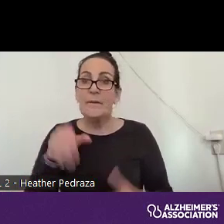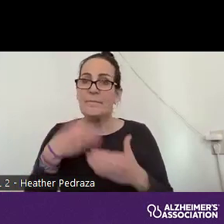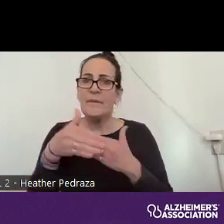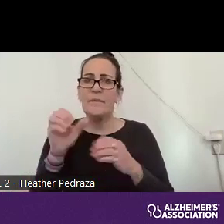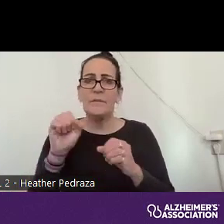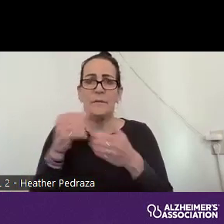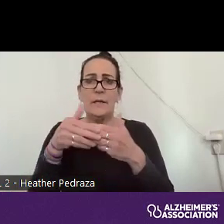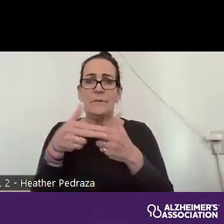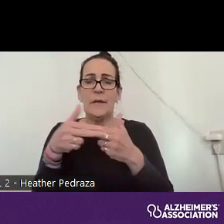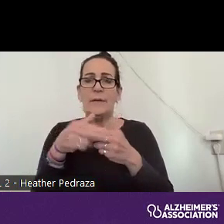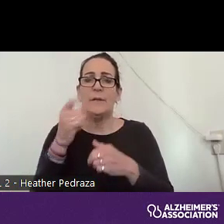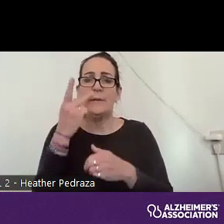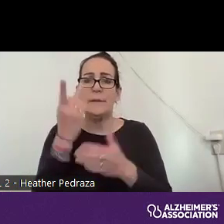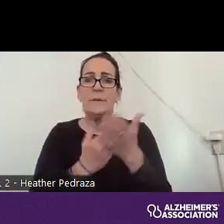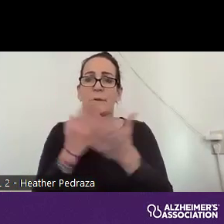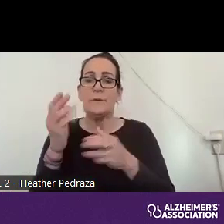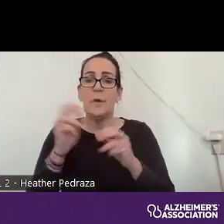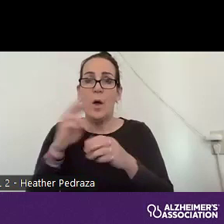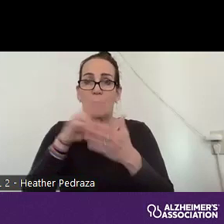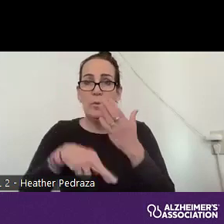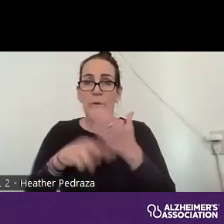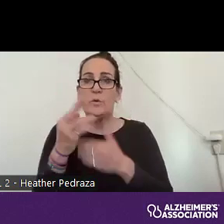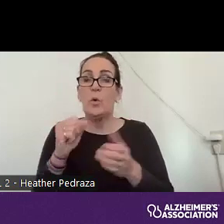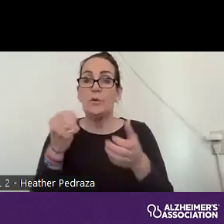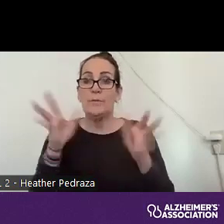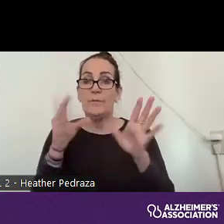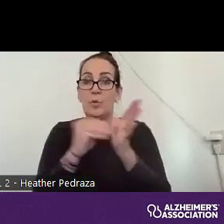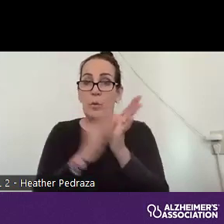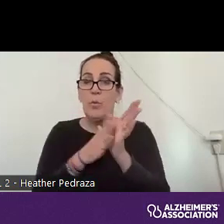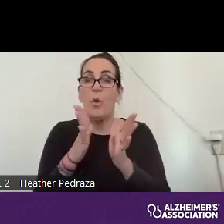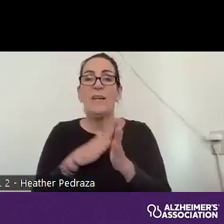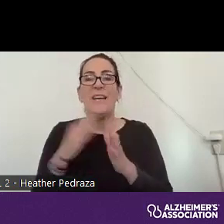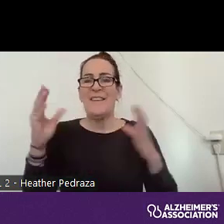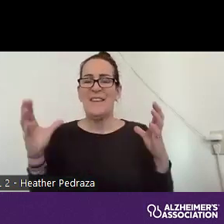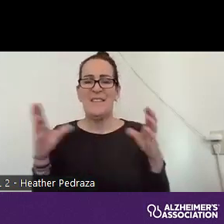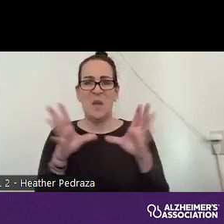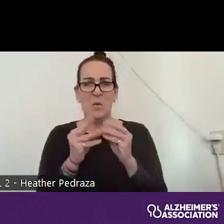results that were reported out. I think it was at a conference in December.